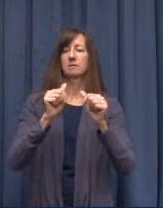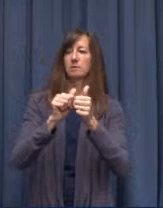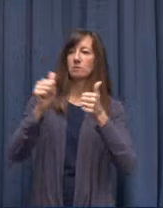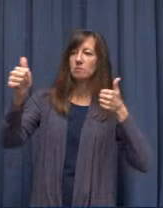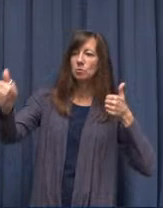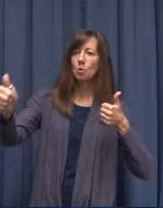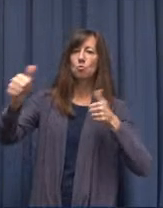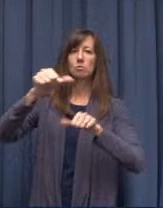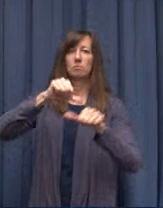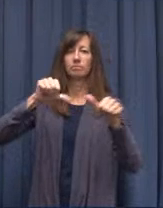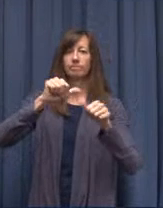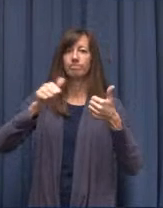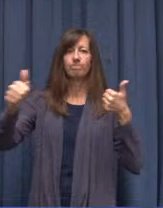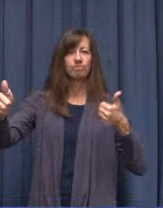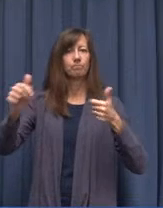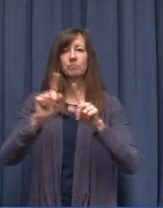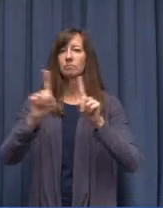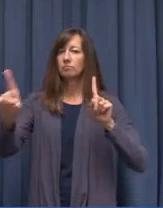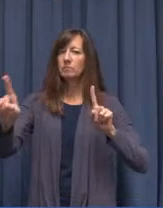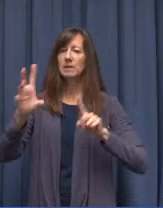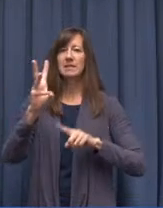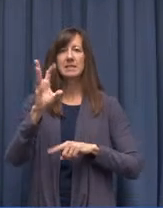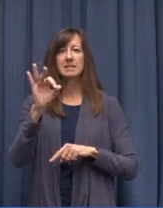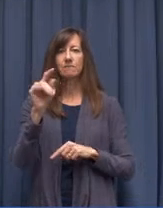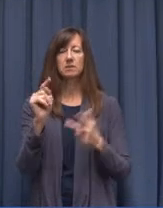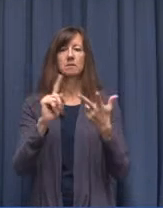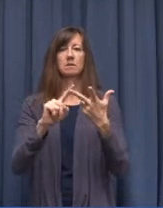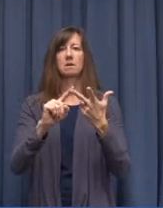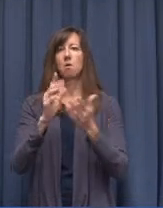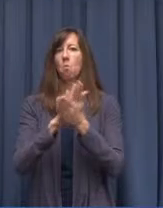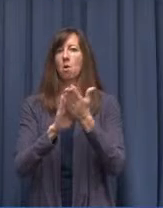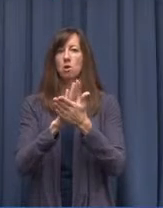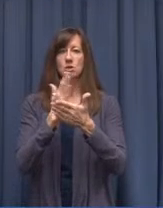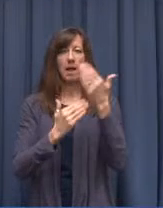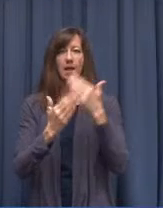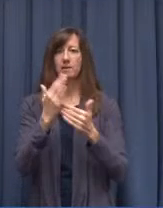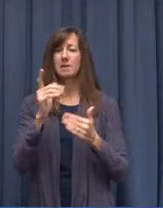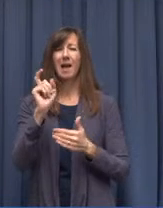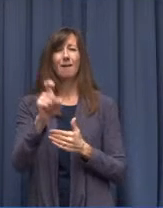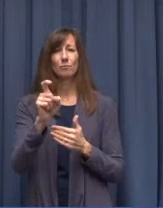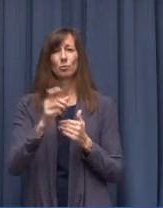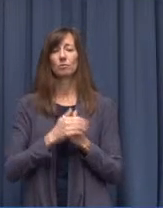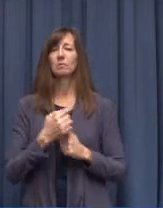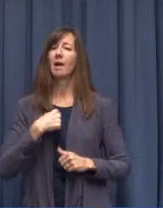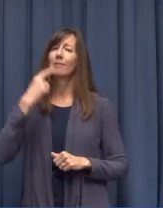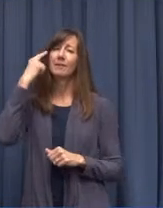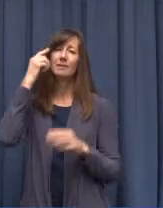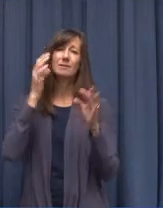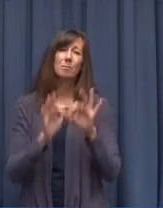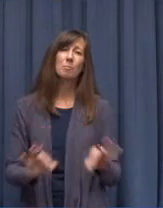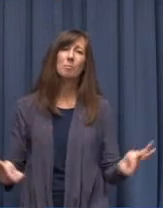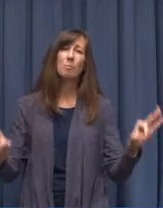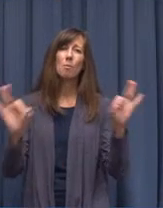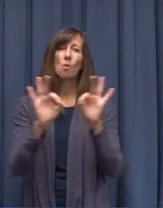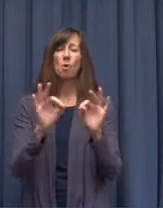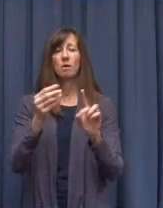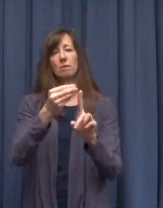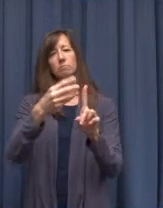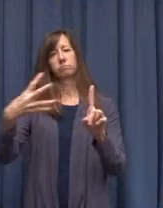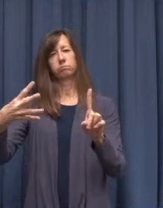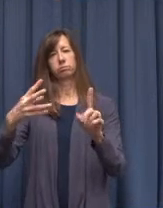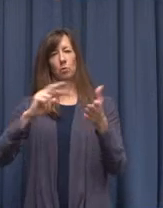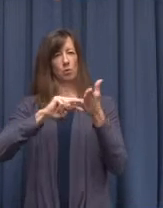distance, I think it's important to really expand on what this means. I talked about this a little bit 48 hours ago.